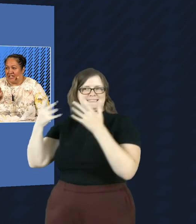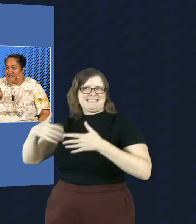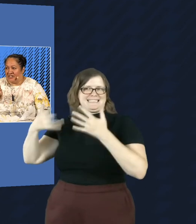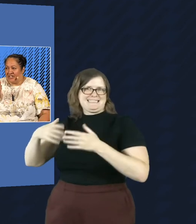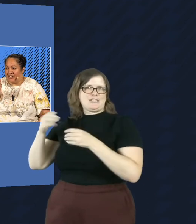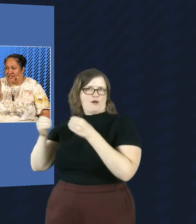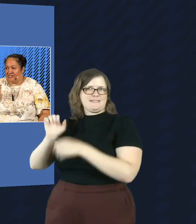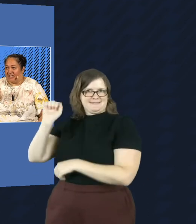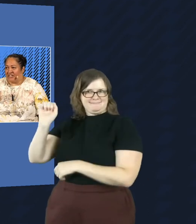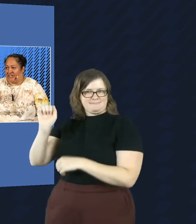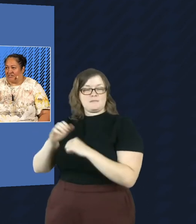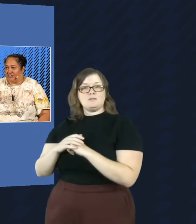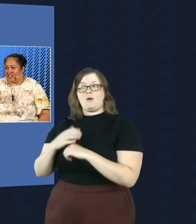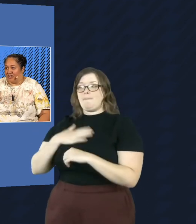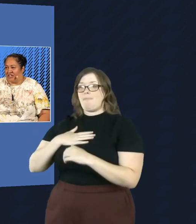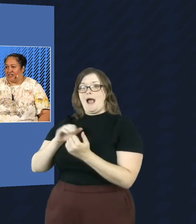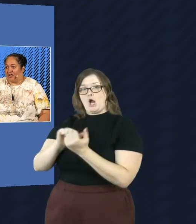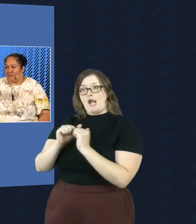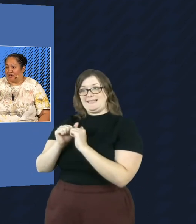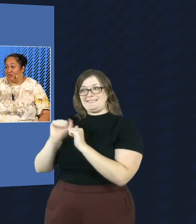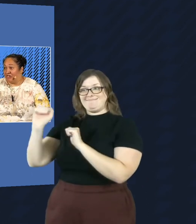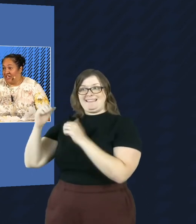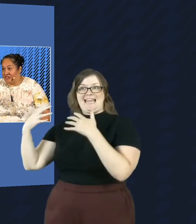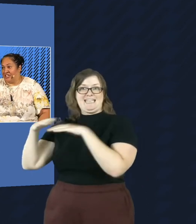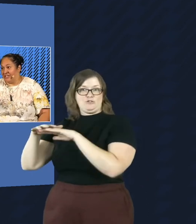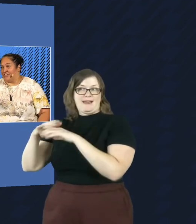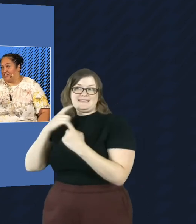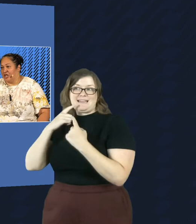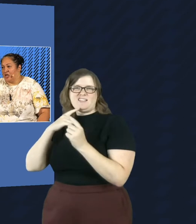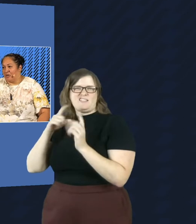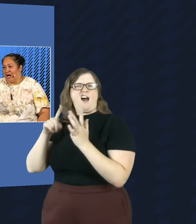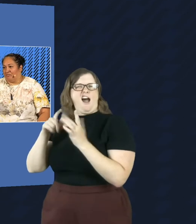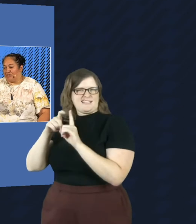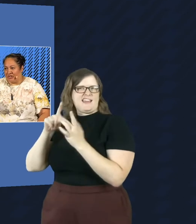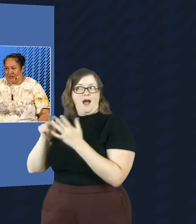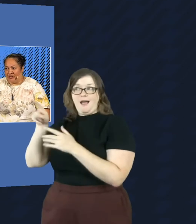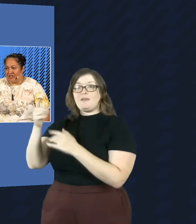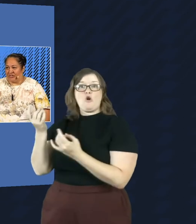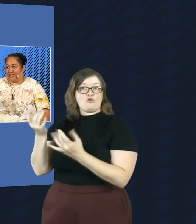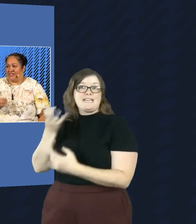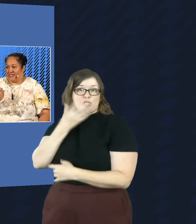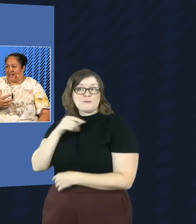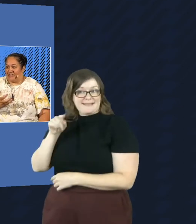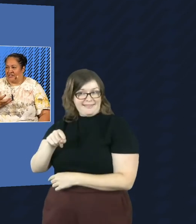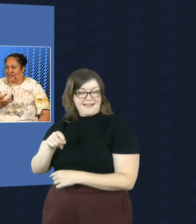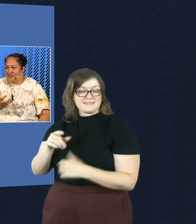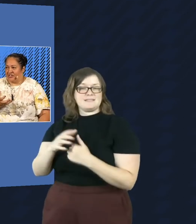my colleagues in the Integrated Data Infrastructure, IDI, were already using this to ensure that